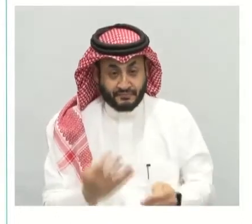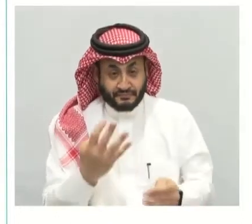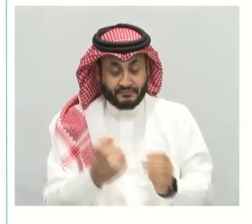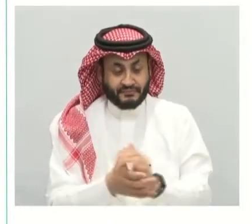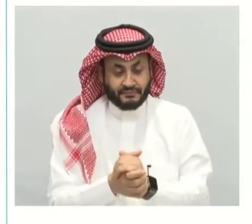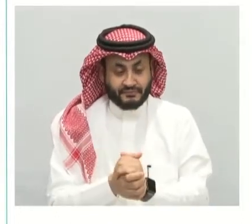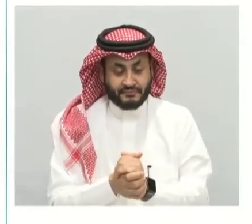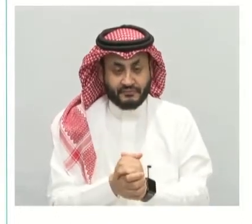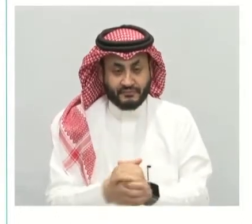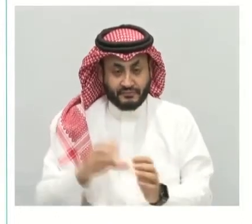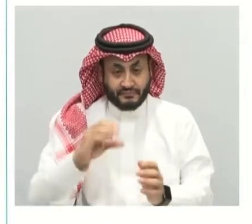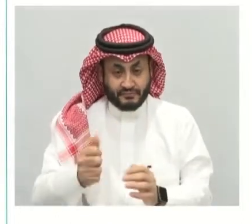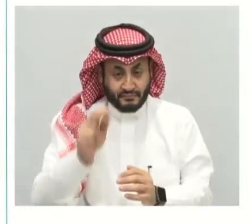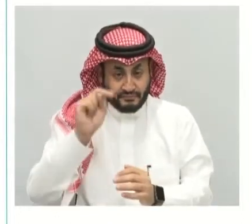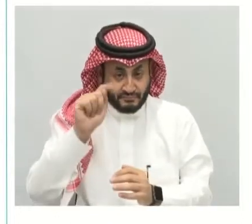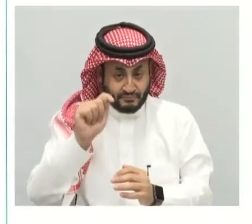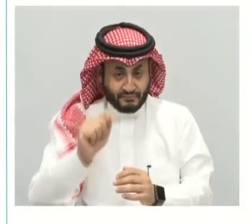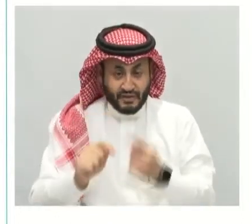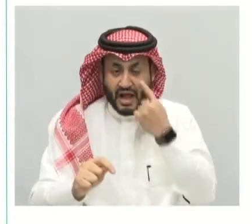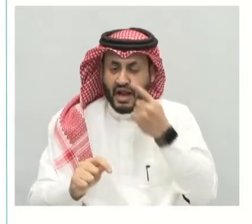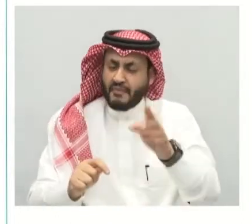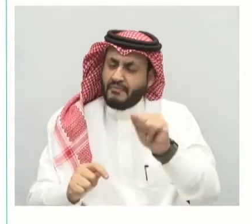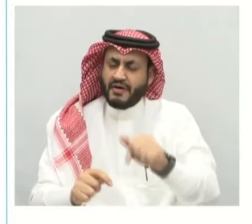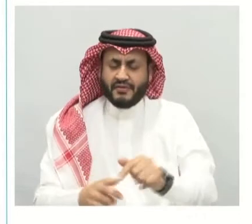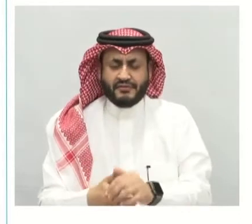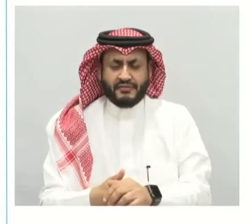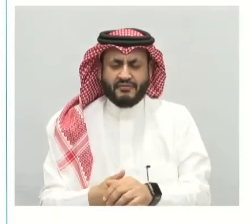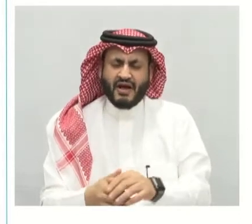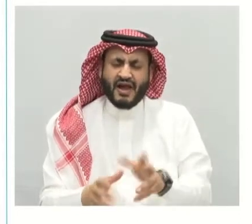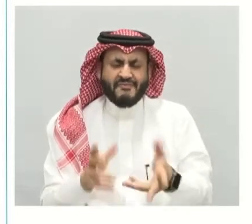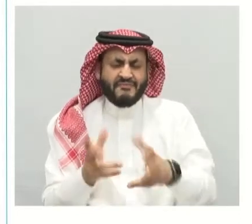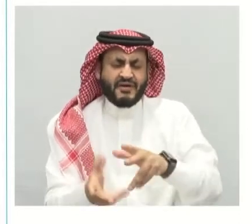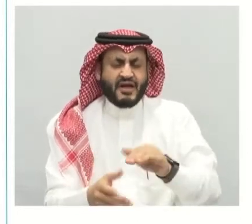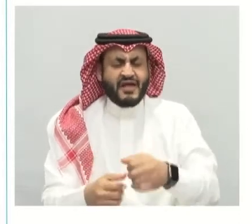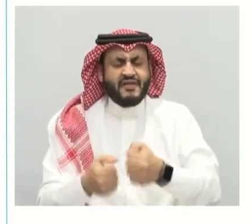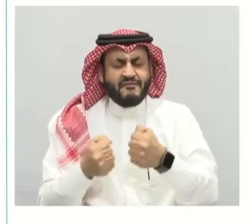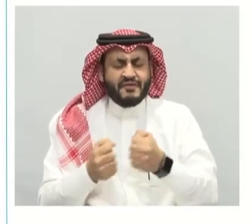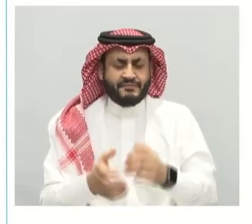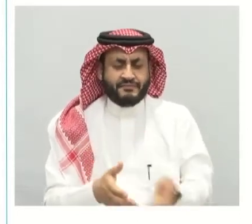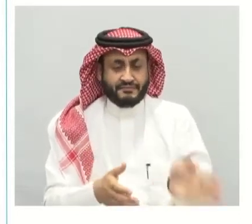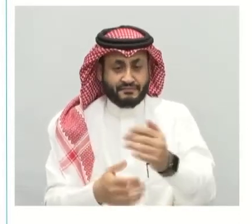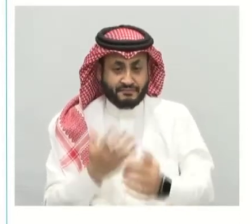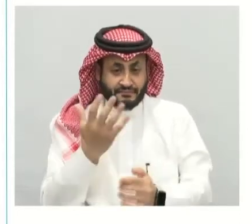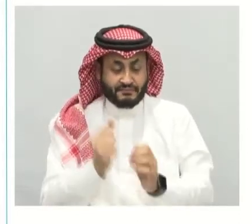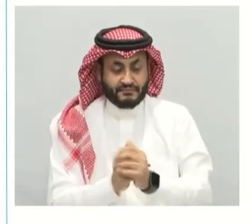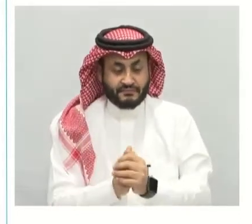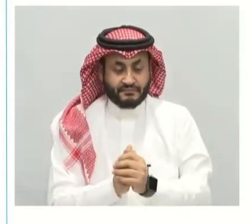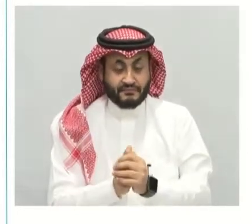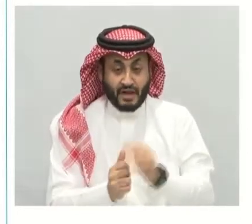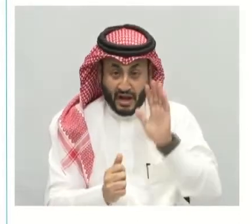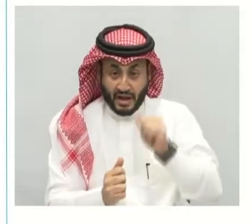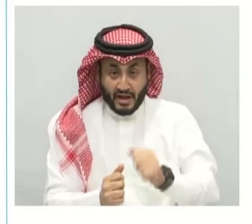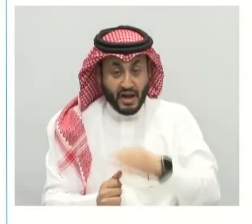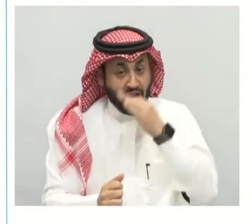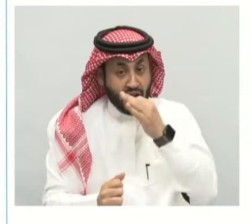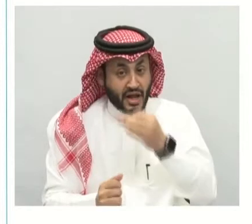Swear can't see you now. I am afraid he is very busy. And number five, you can't speak